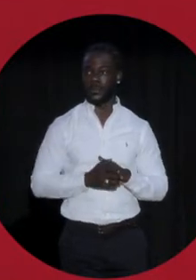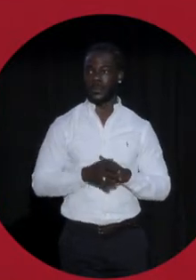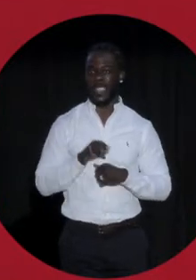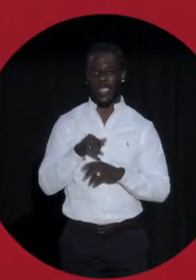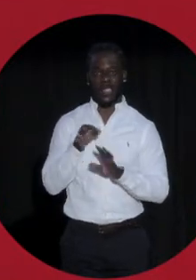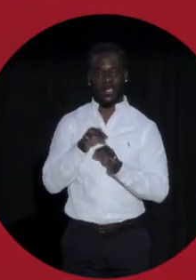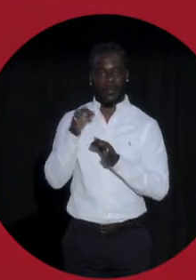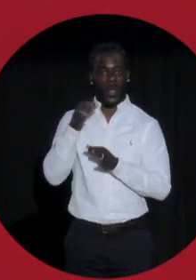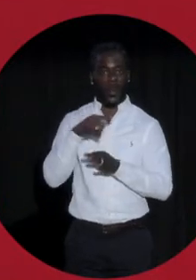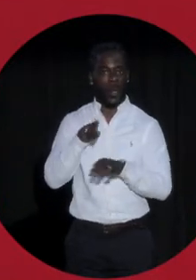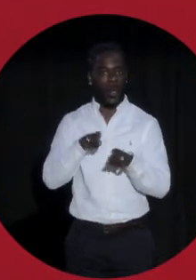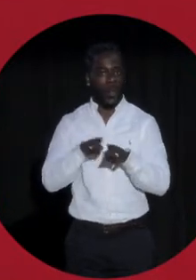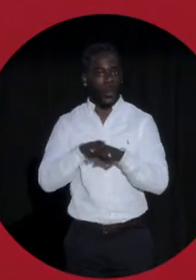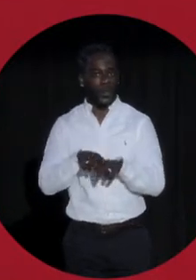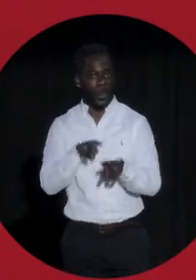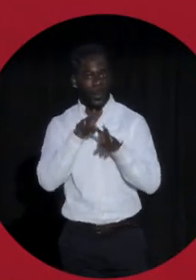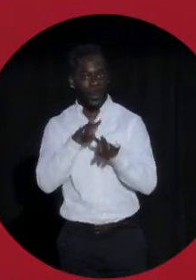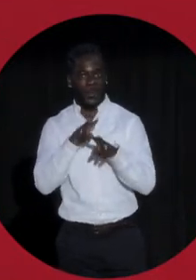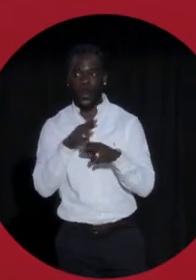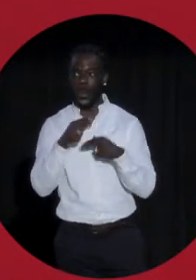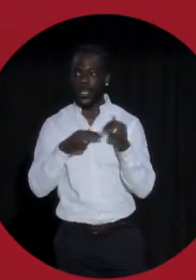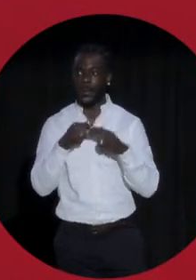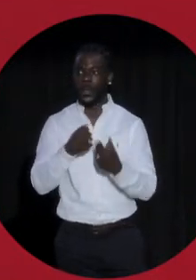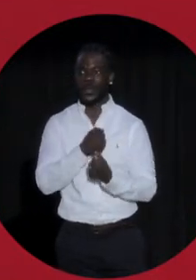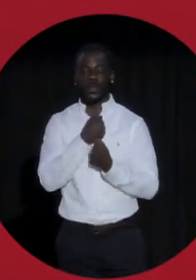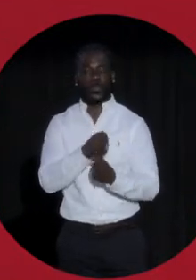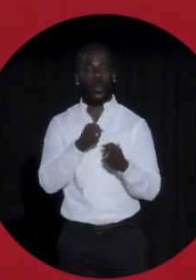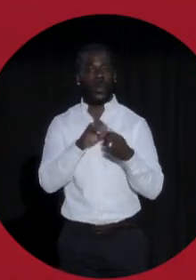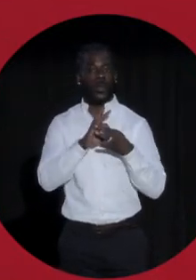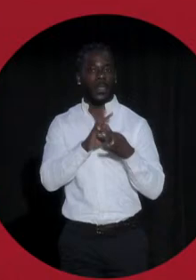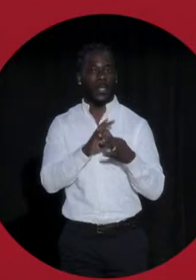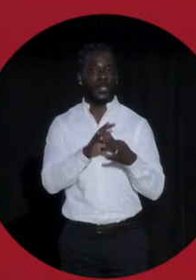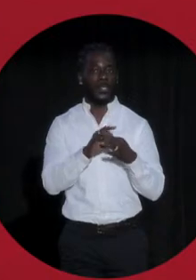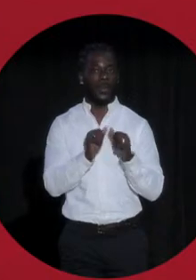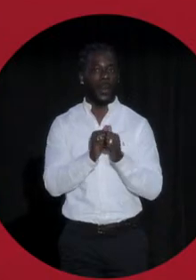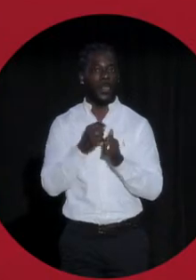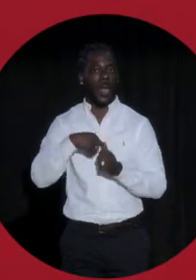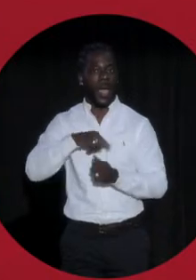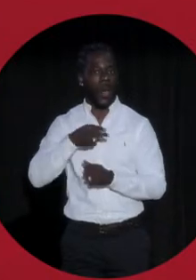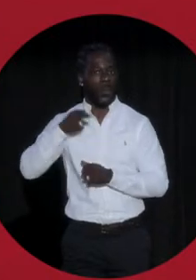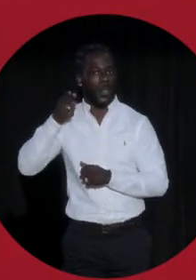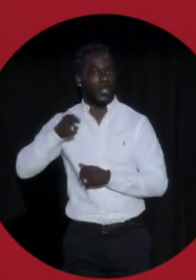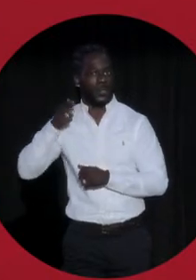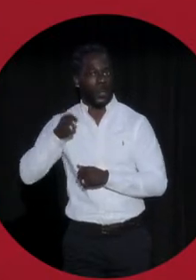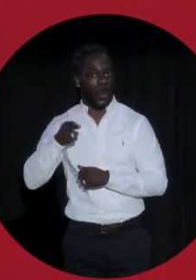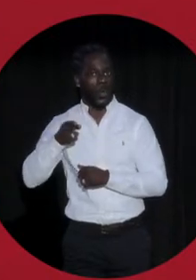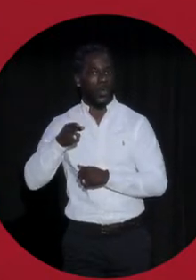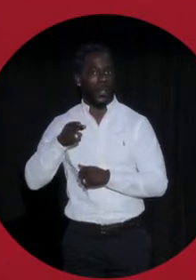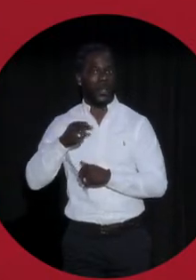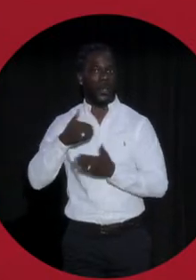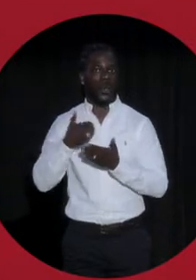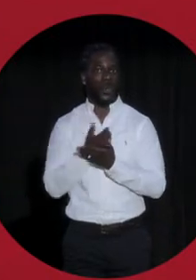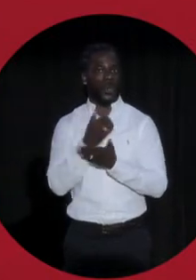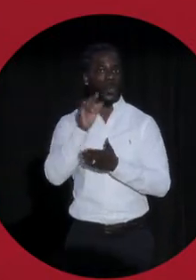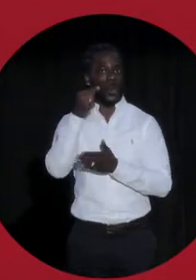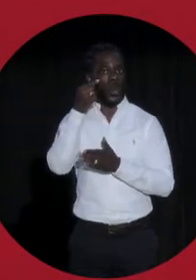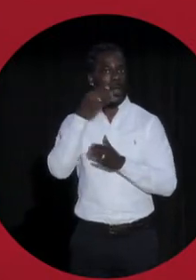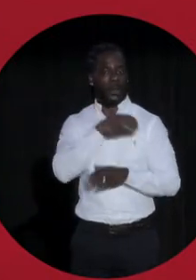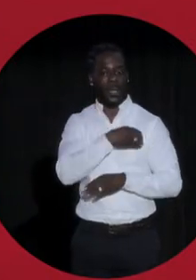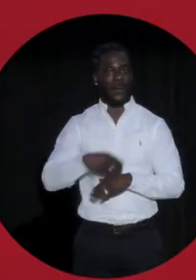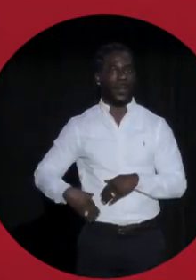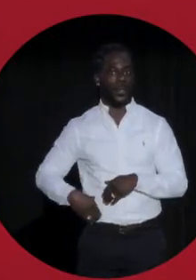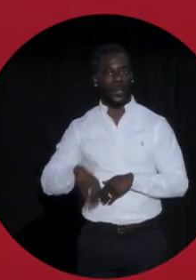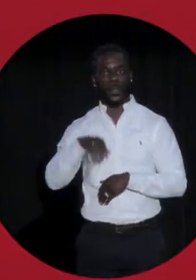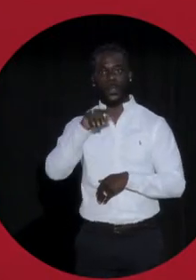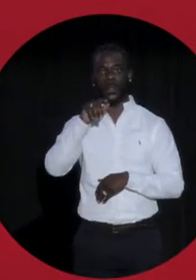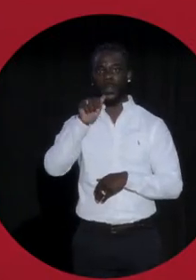we also look forward to building a strong relationship with our historic new governor, attorney